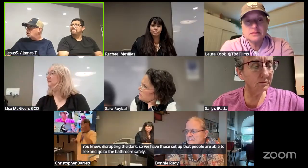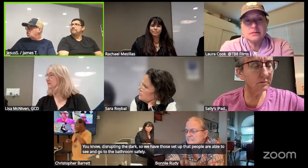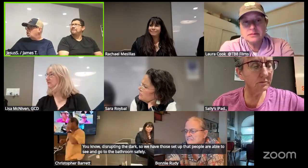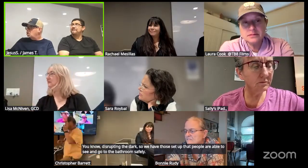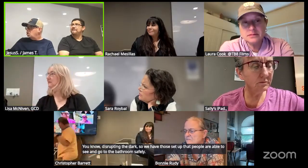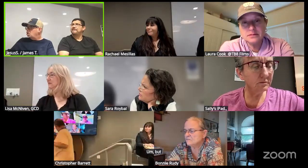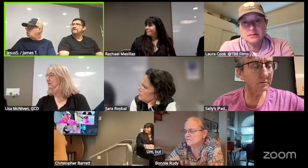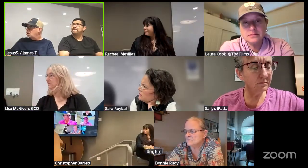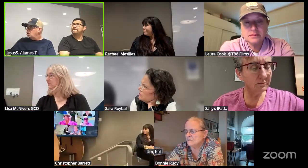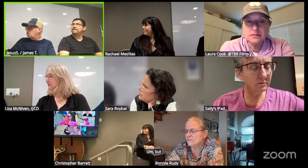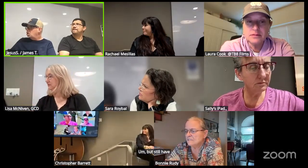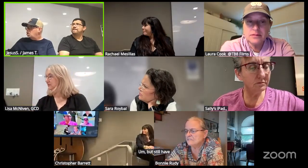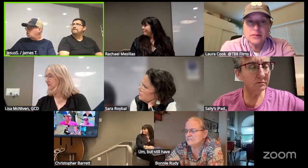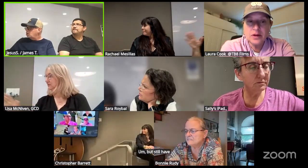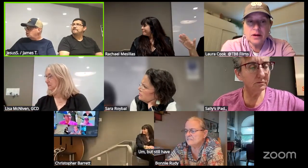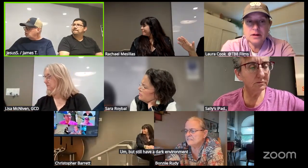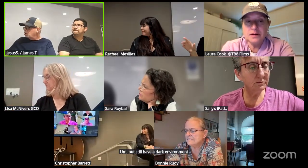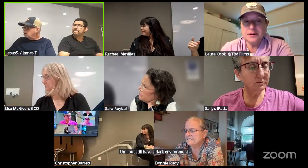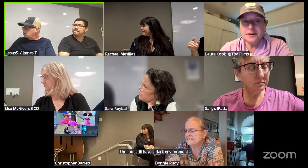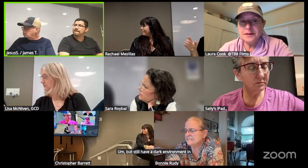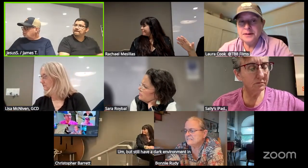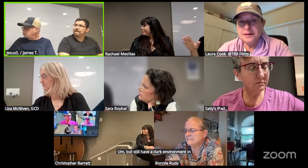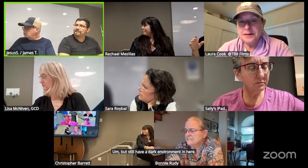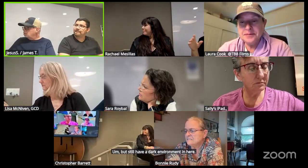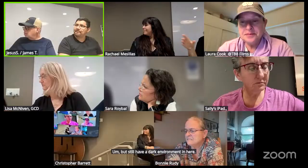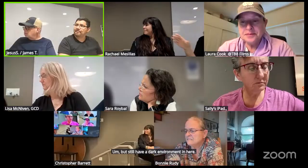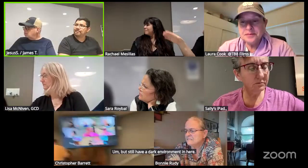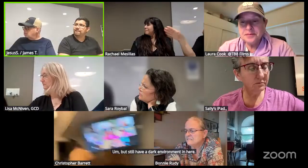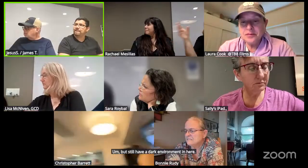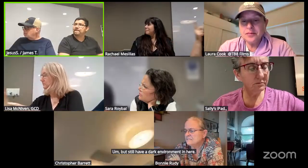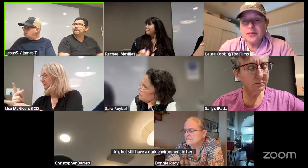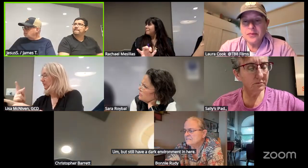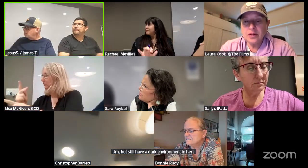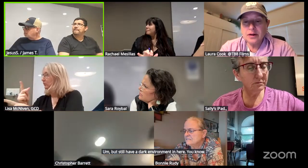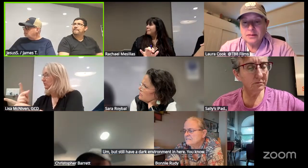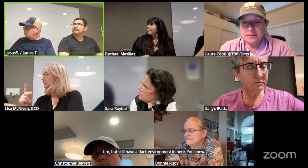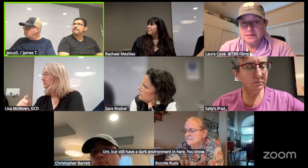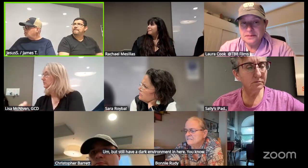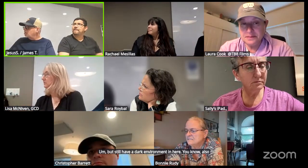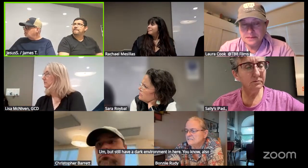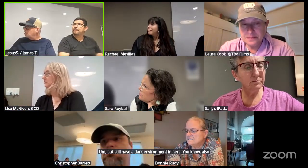but still have a dark environment in here. And we also have,